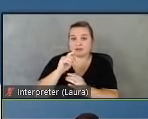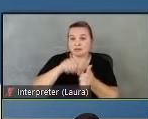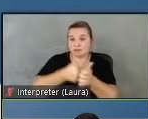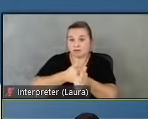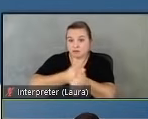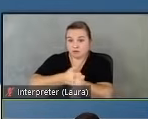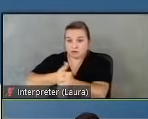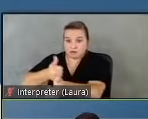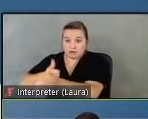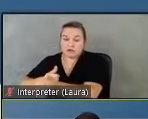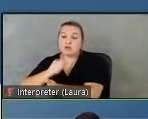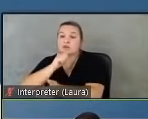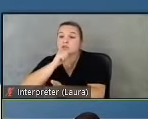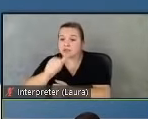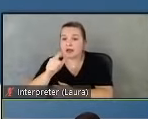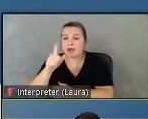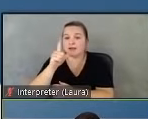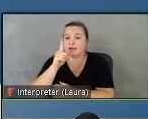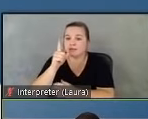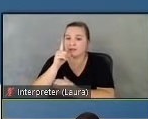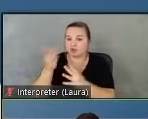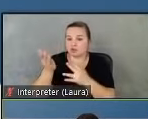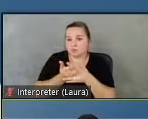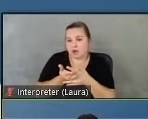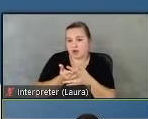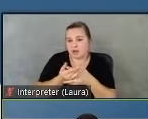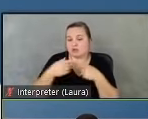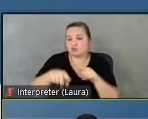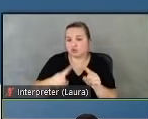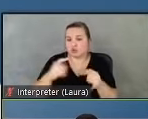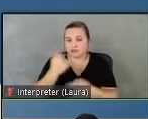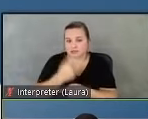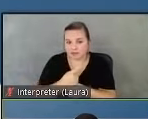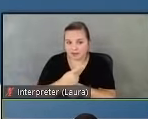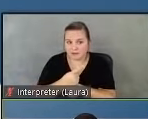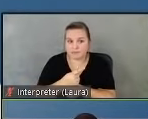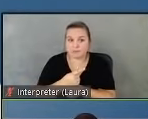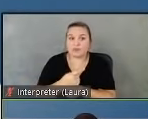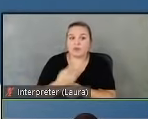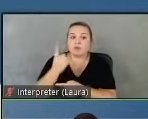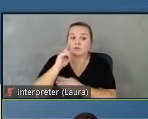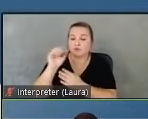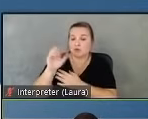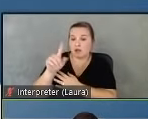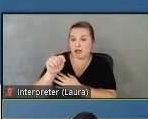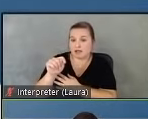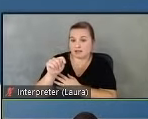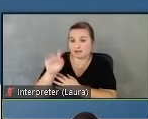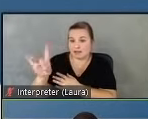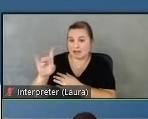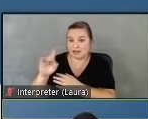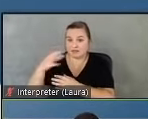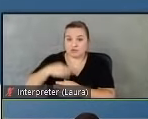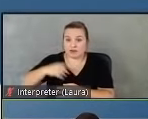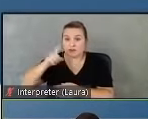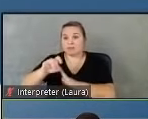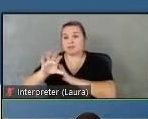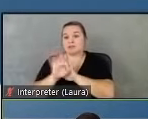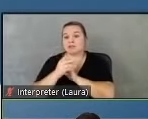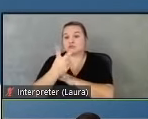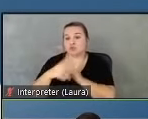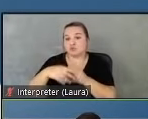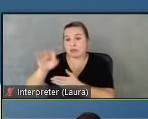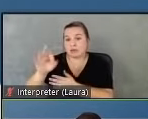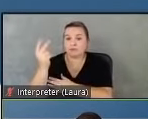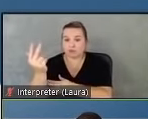a designated lunch break in today's agenda. For Act 48 credit, participants are asked to select two out of the three